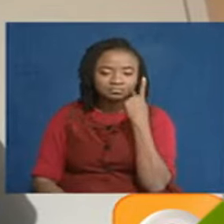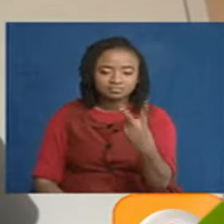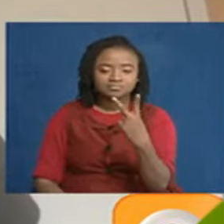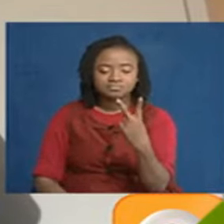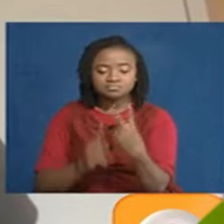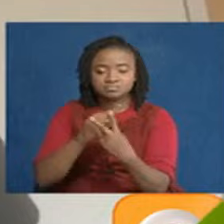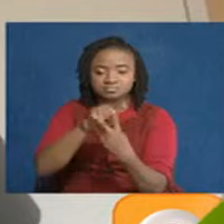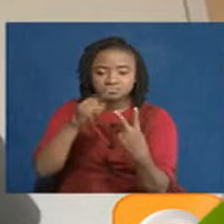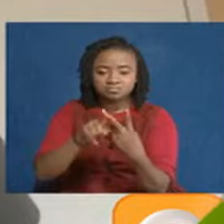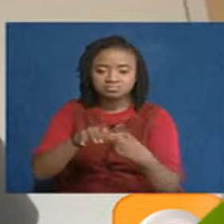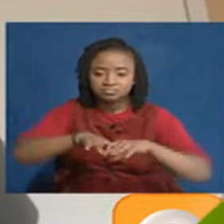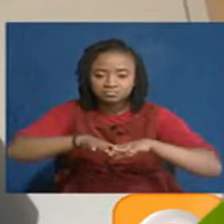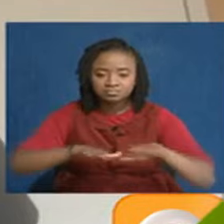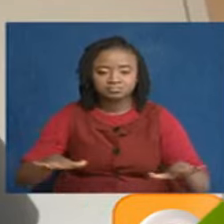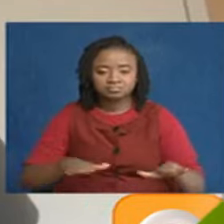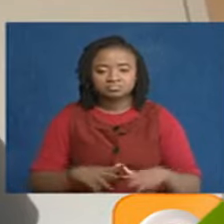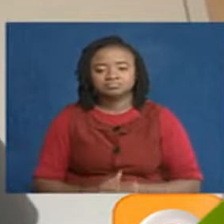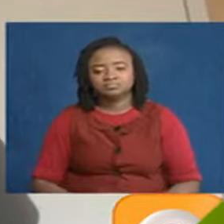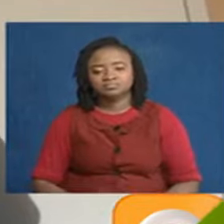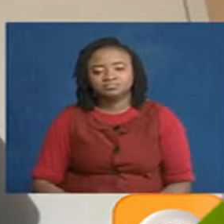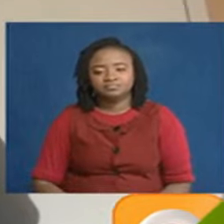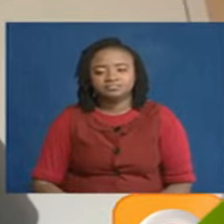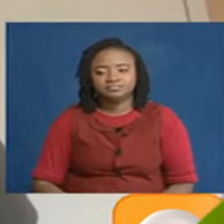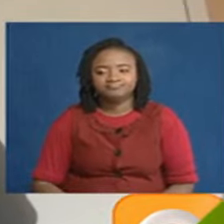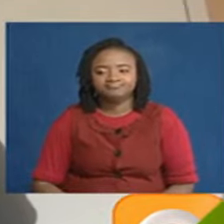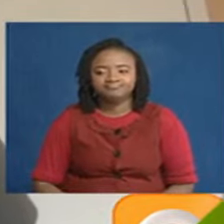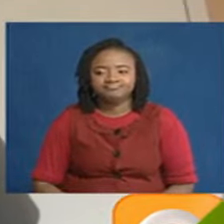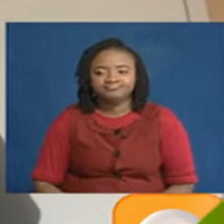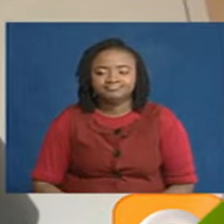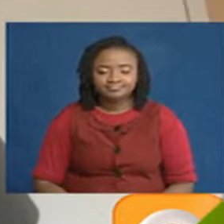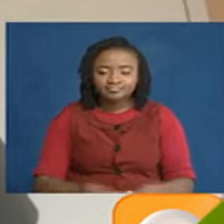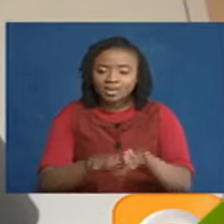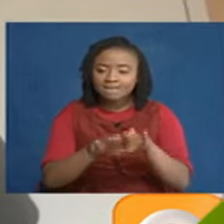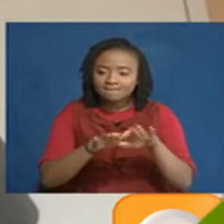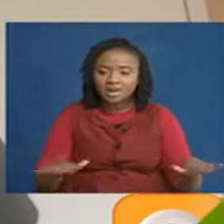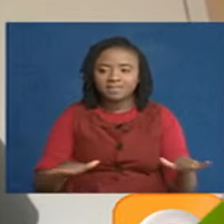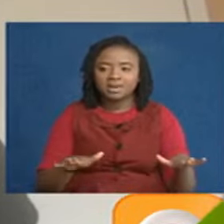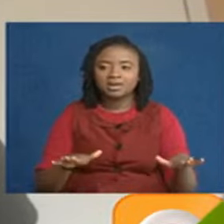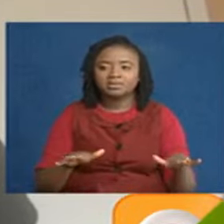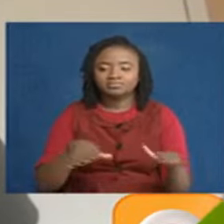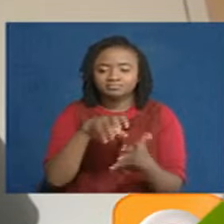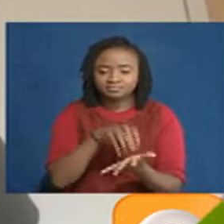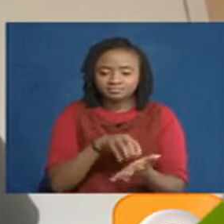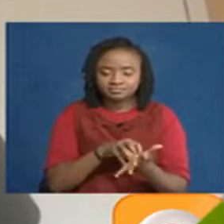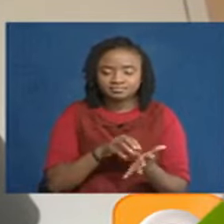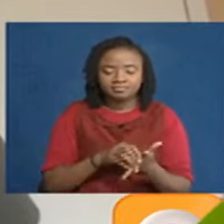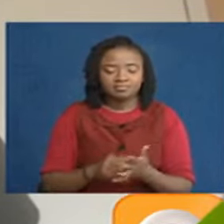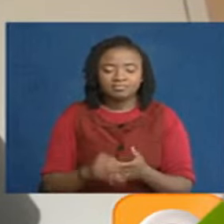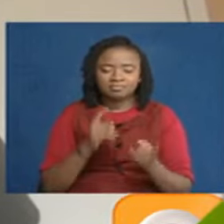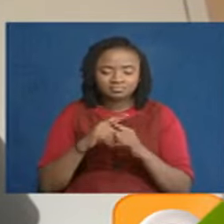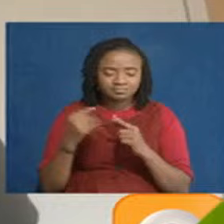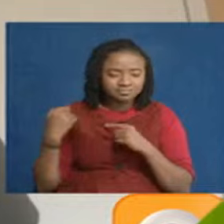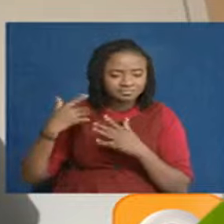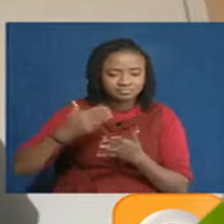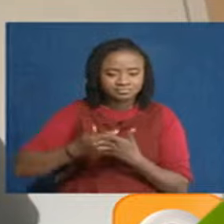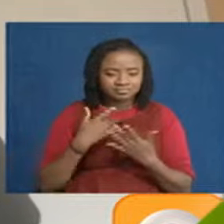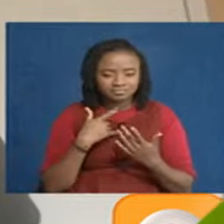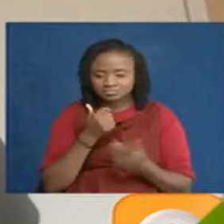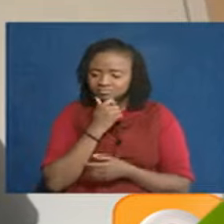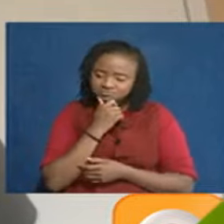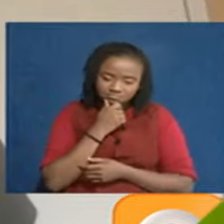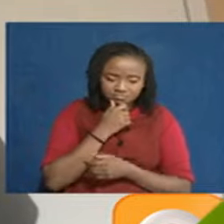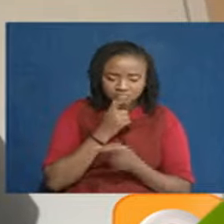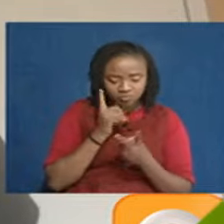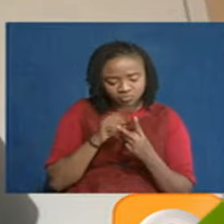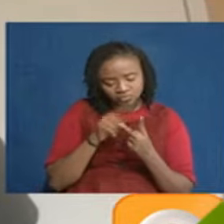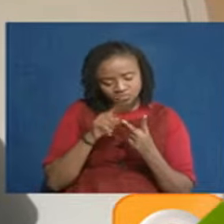to who would fill them. And the fear is that the fight over the countries that would become permanent